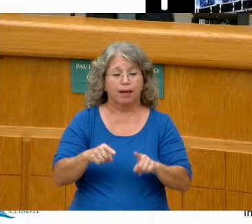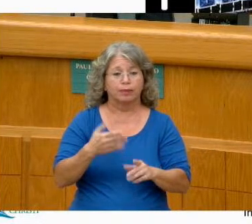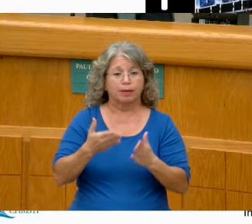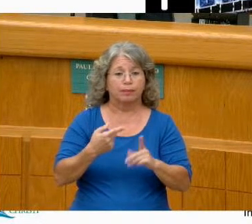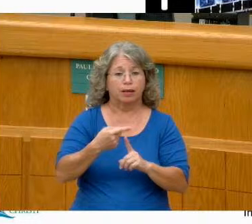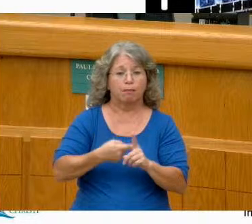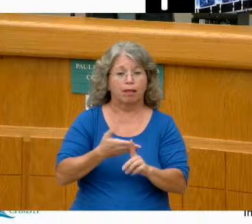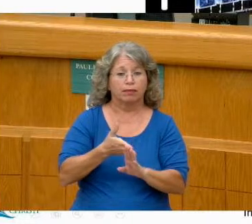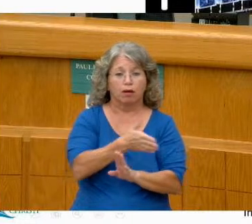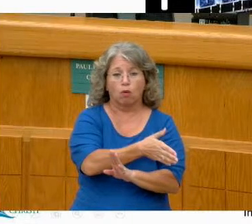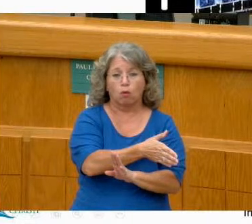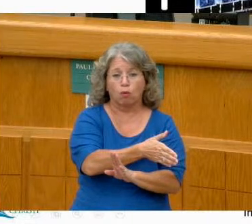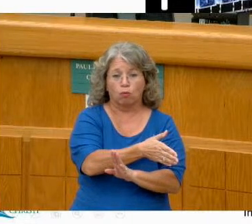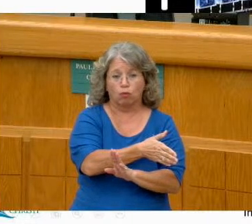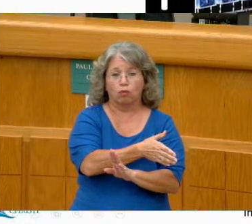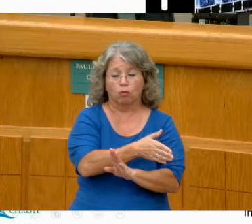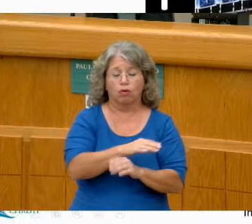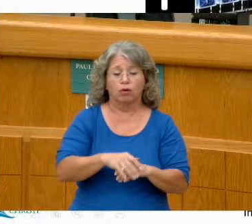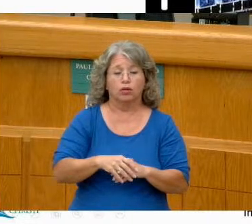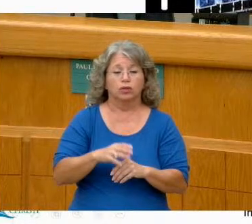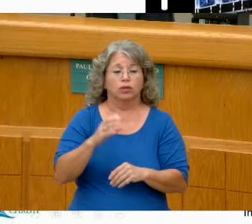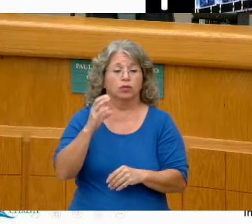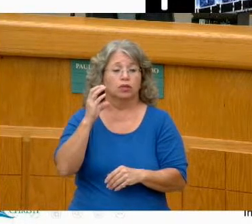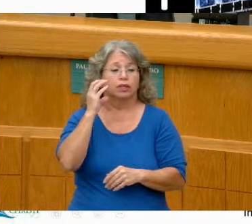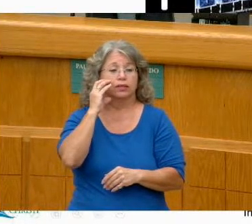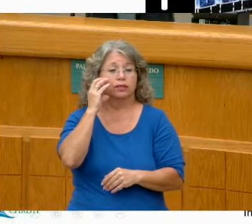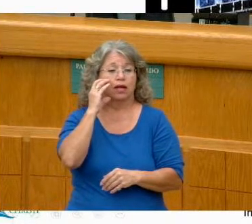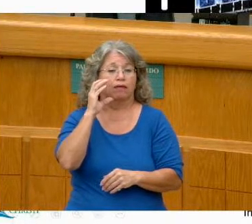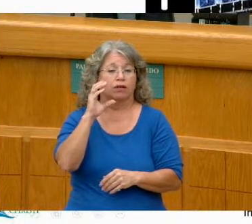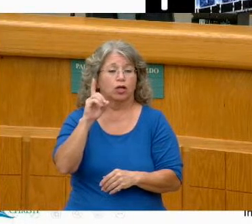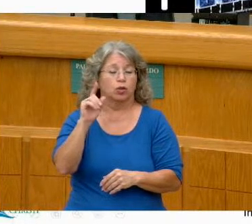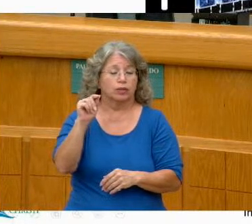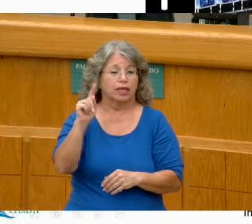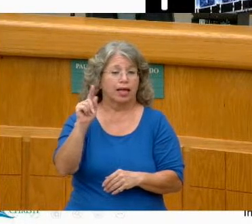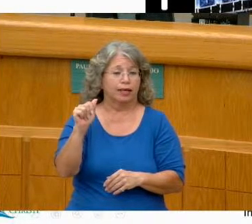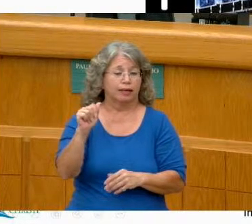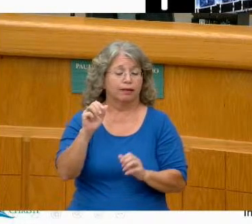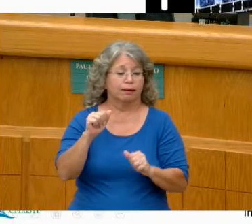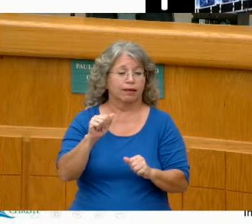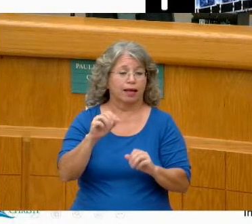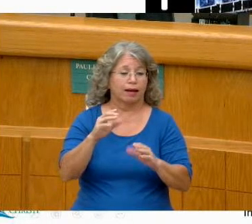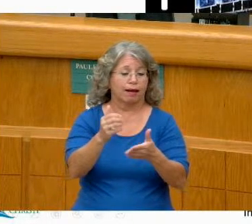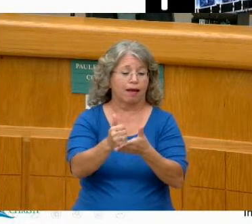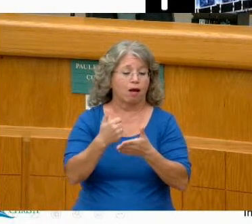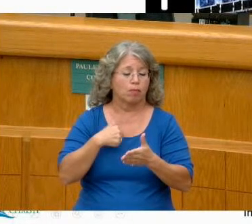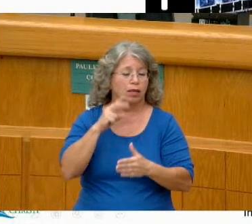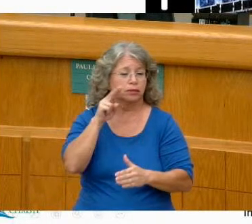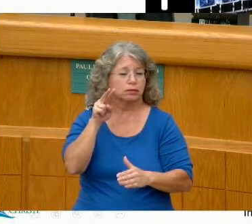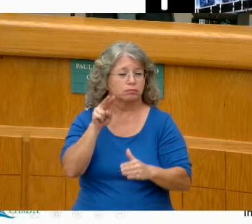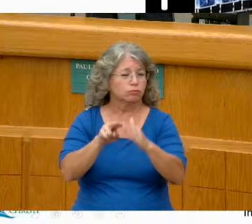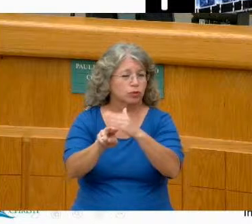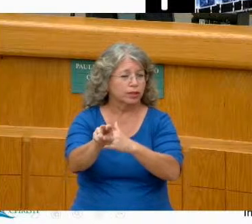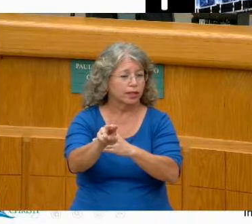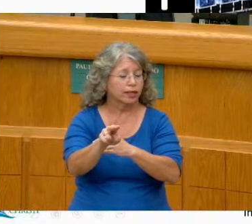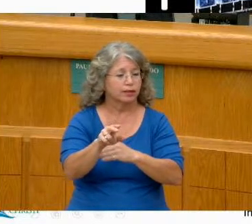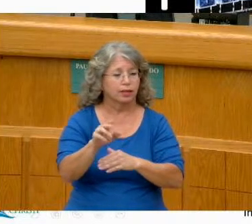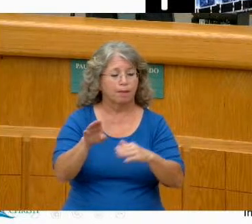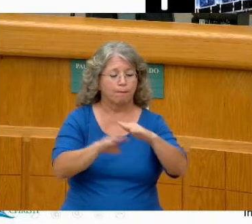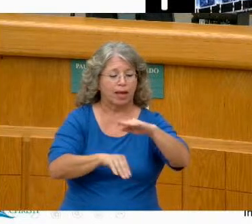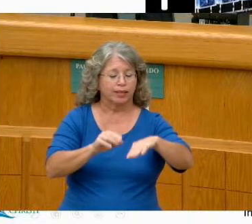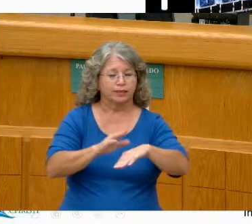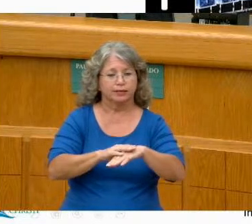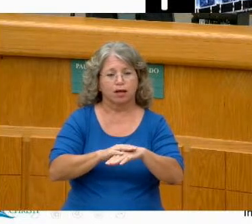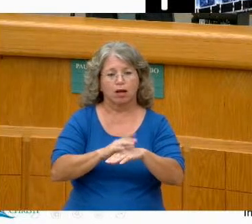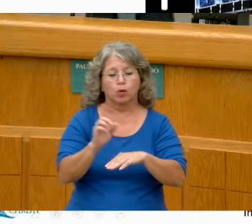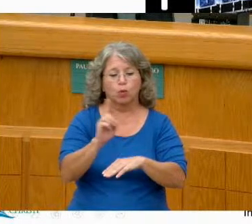more. And so the cell phone data can give us a look forward in terms of what's happening based upon foot traffic, where the cell phone's